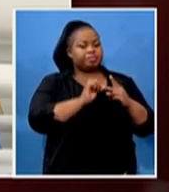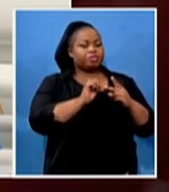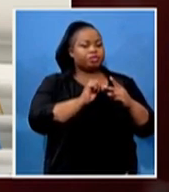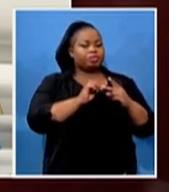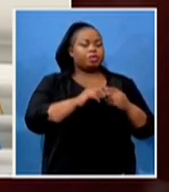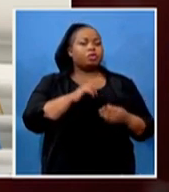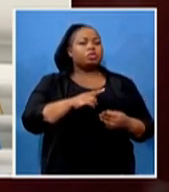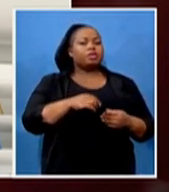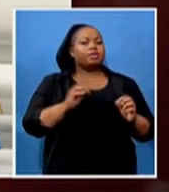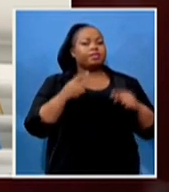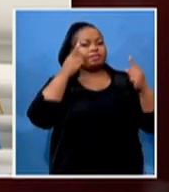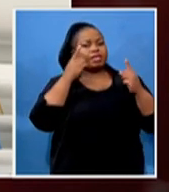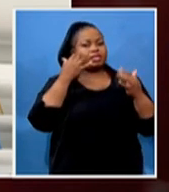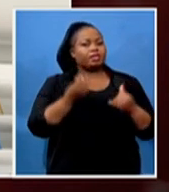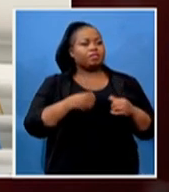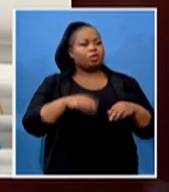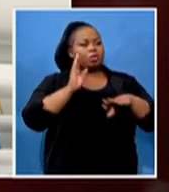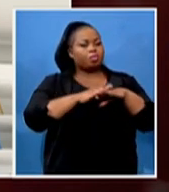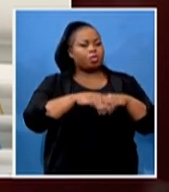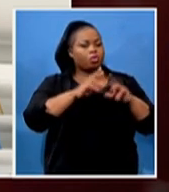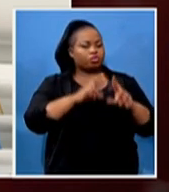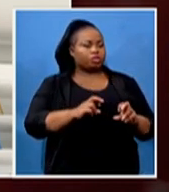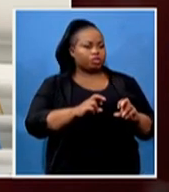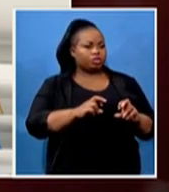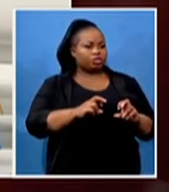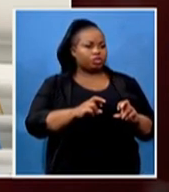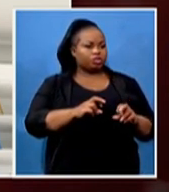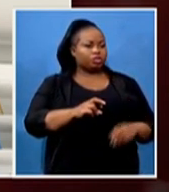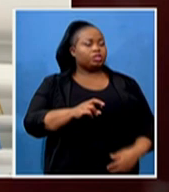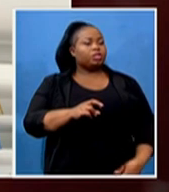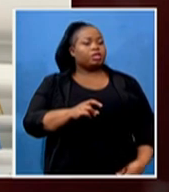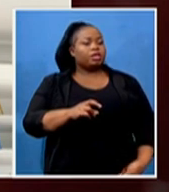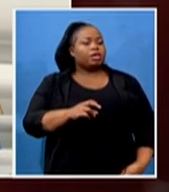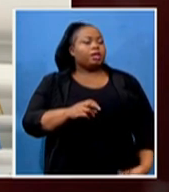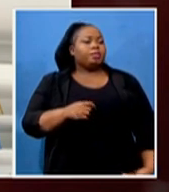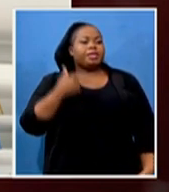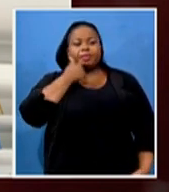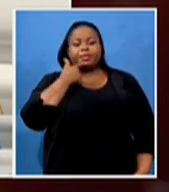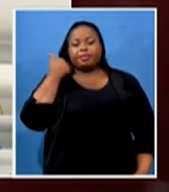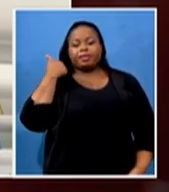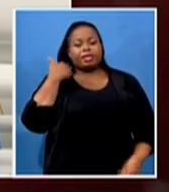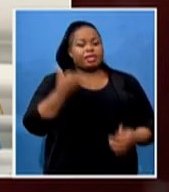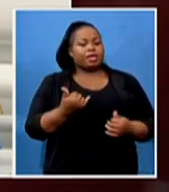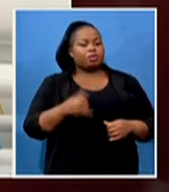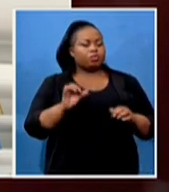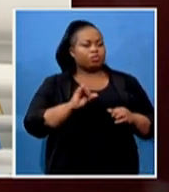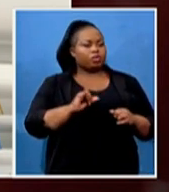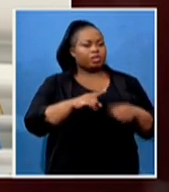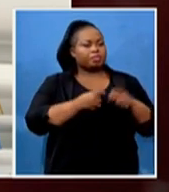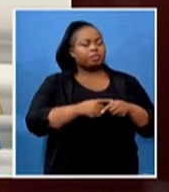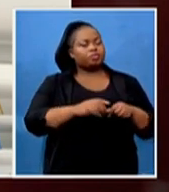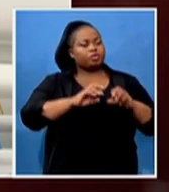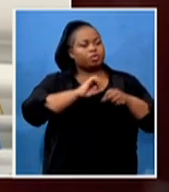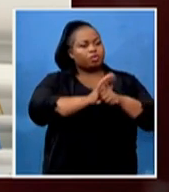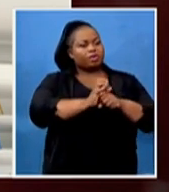output. The most urgent research currently is the response to COVID-19. Which areas in South African